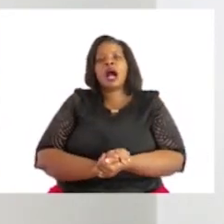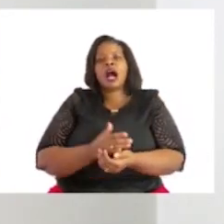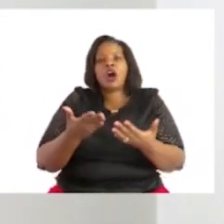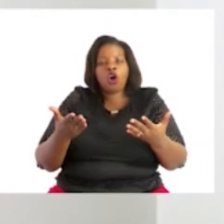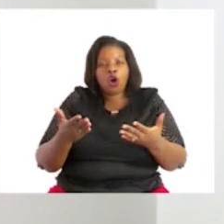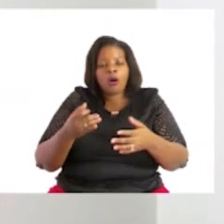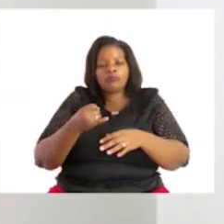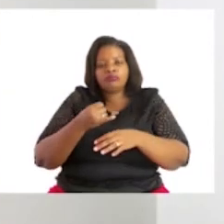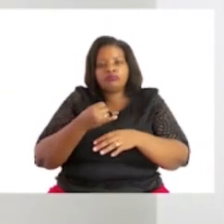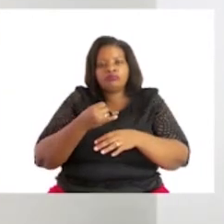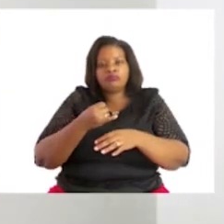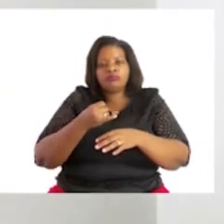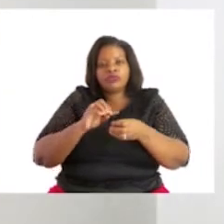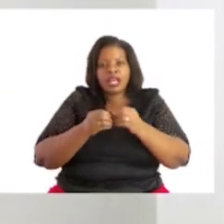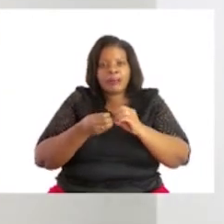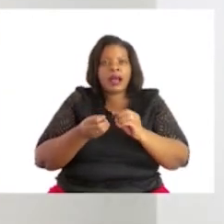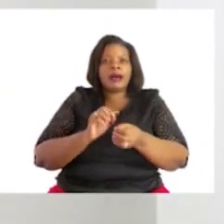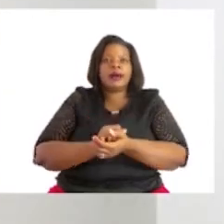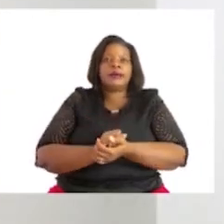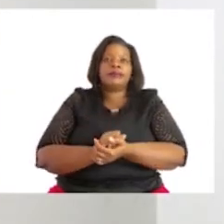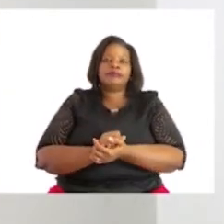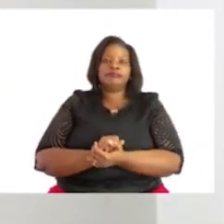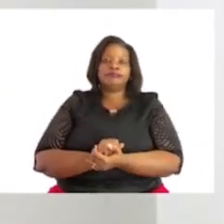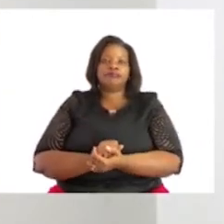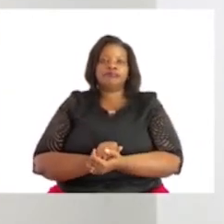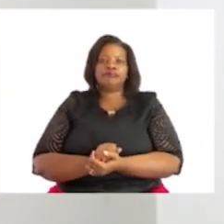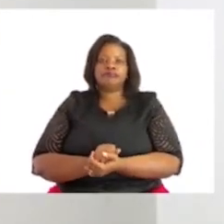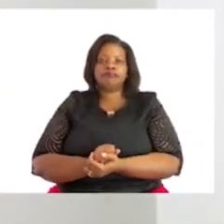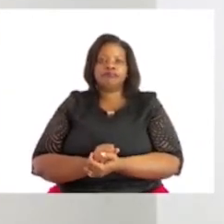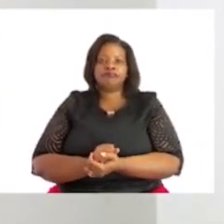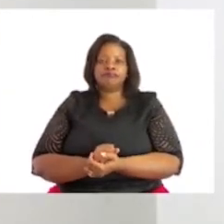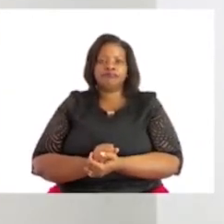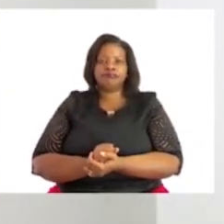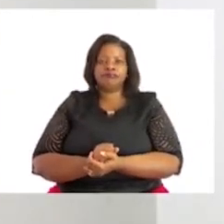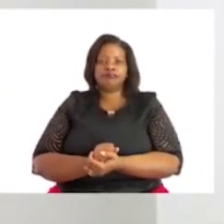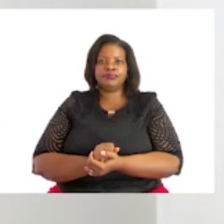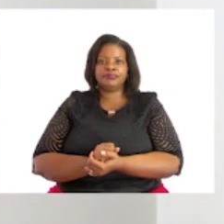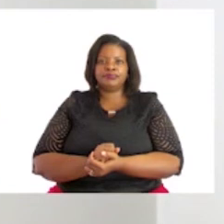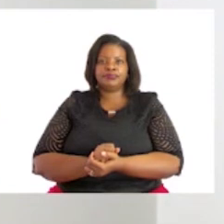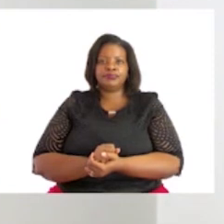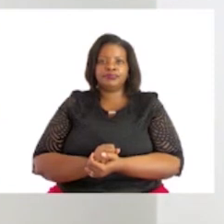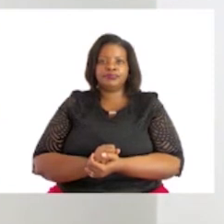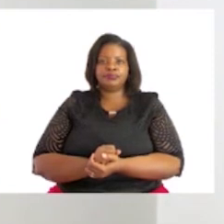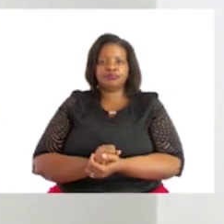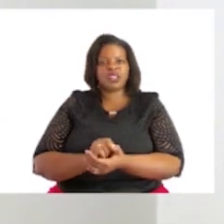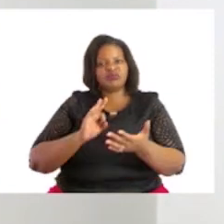notation. Another word for notation is called form.